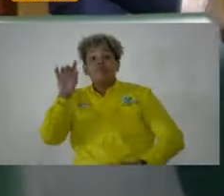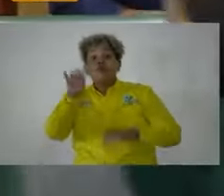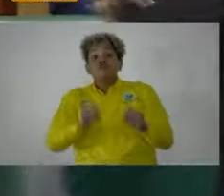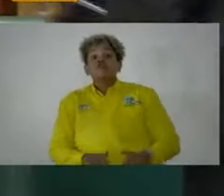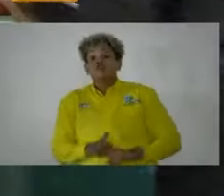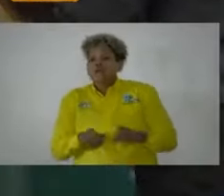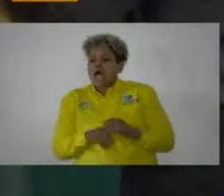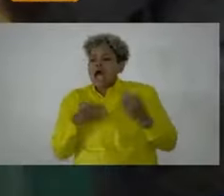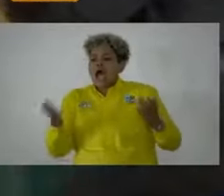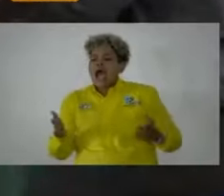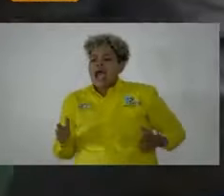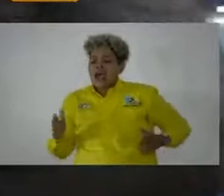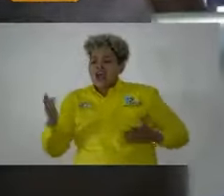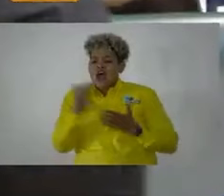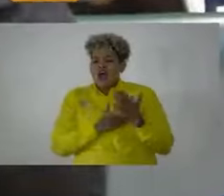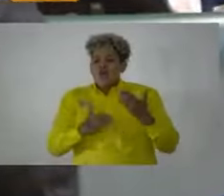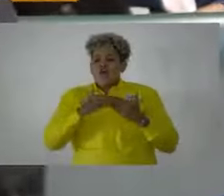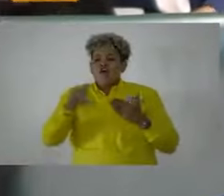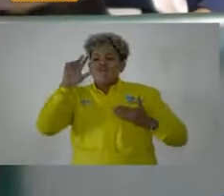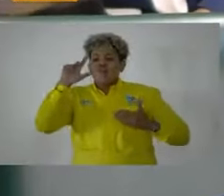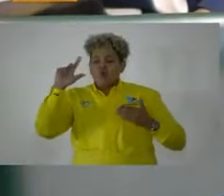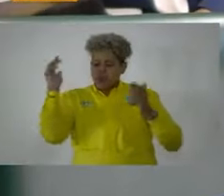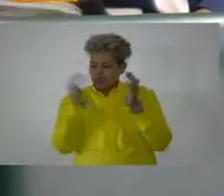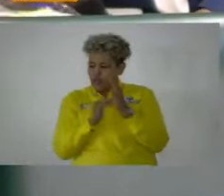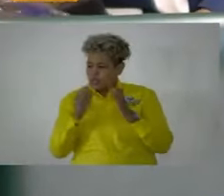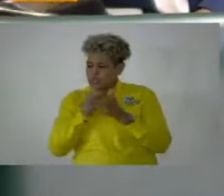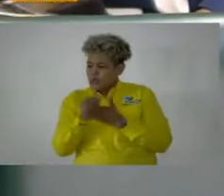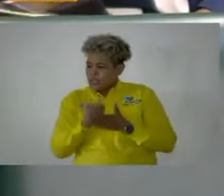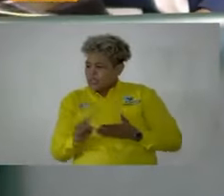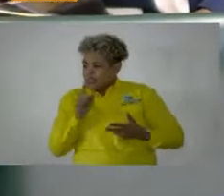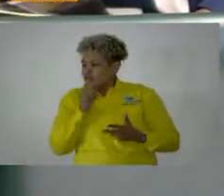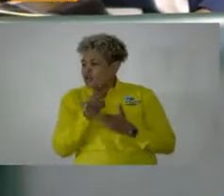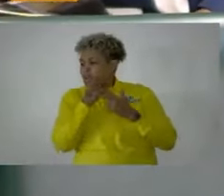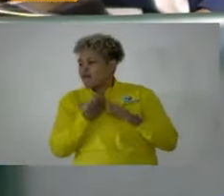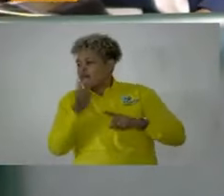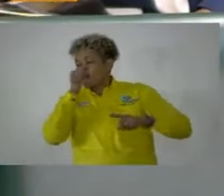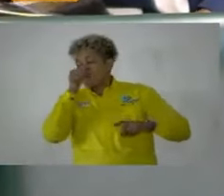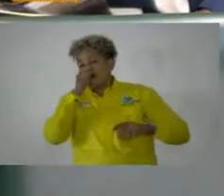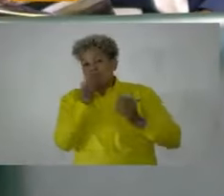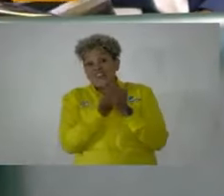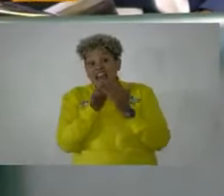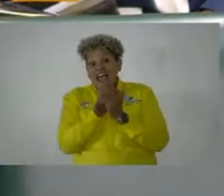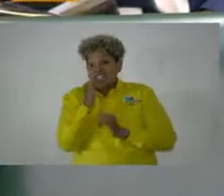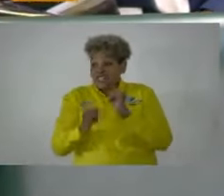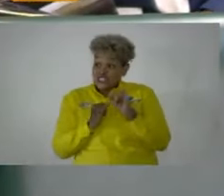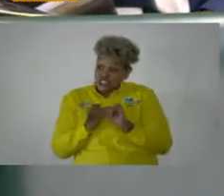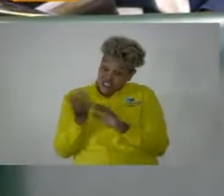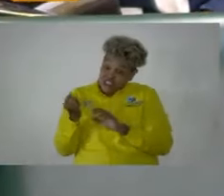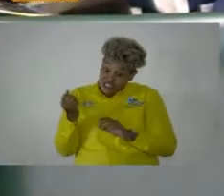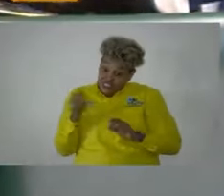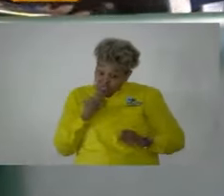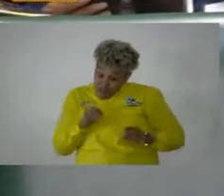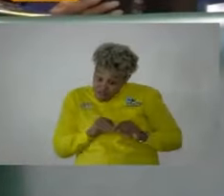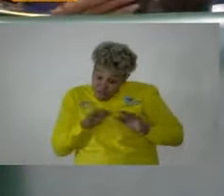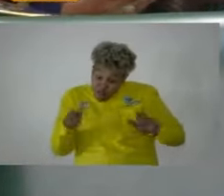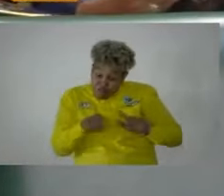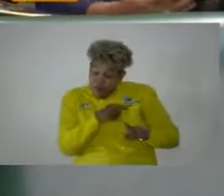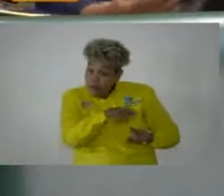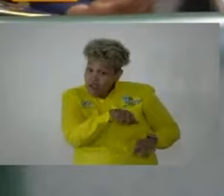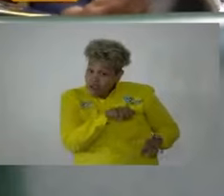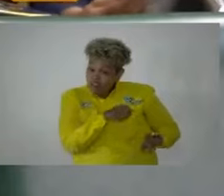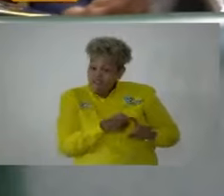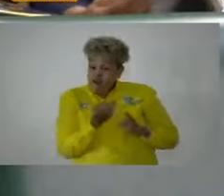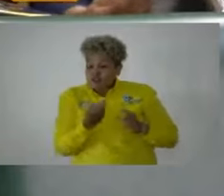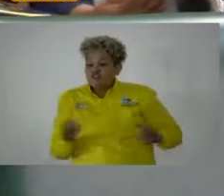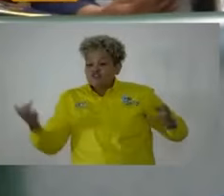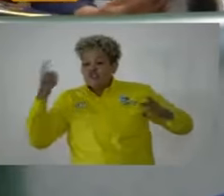contributors earning over $31,000 a week to borrow from private financial institutions flows from that extraction of